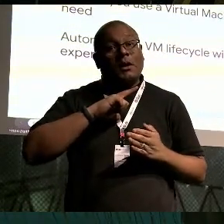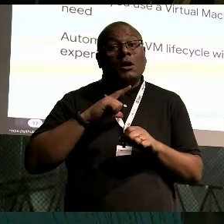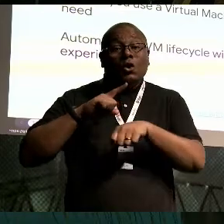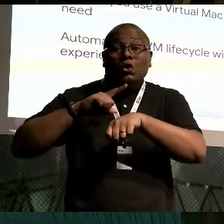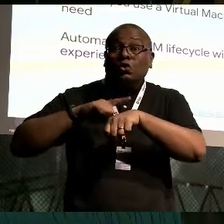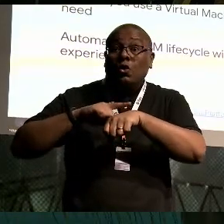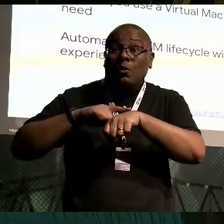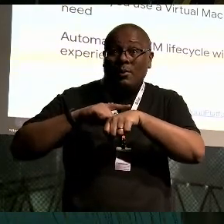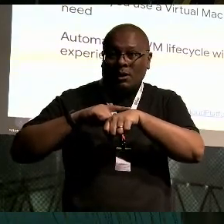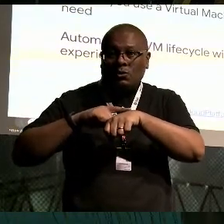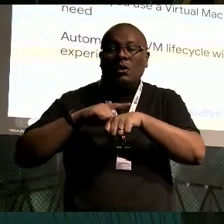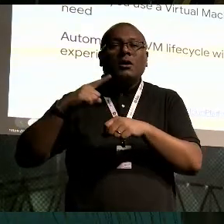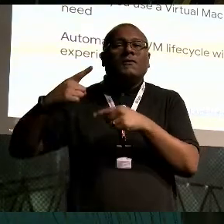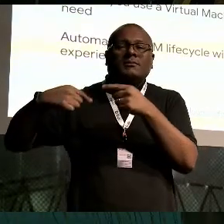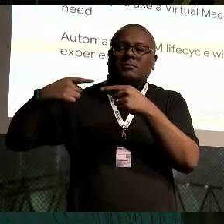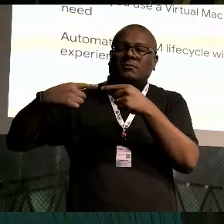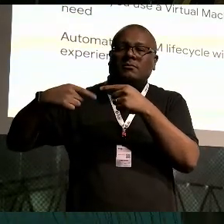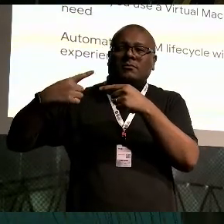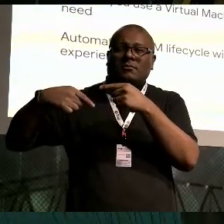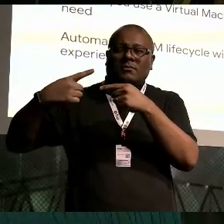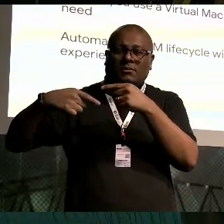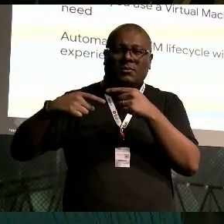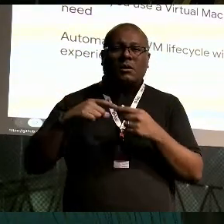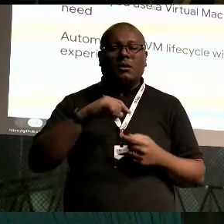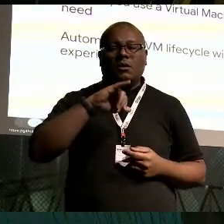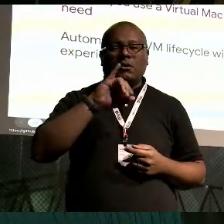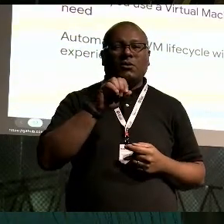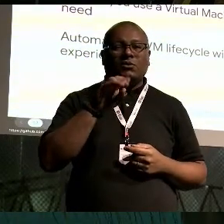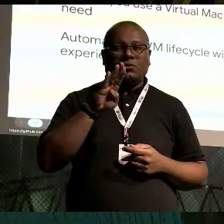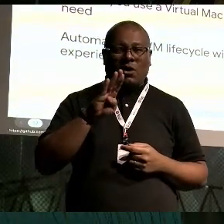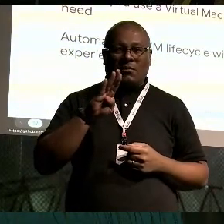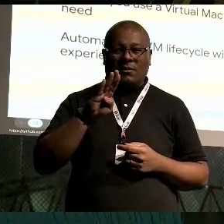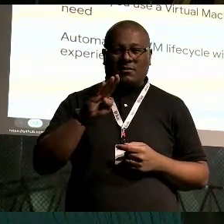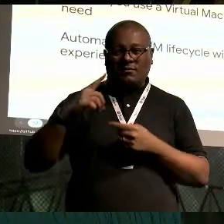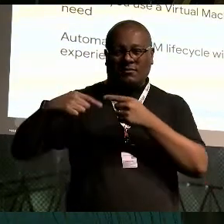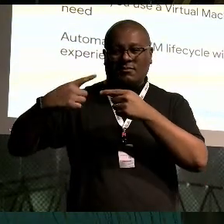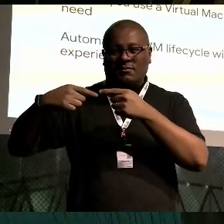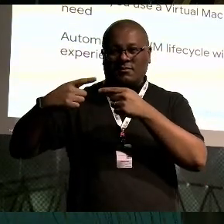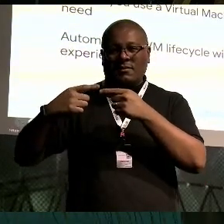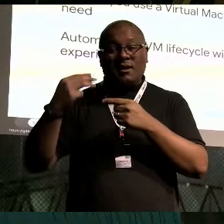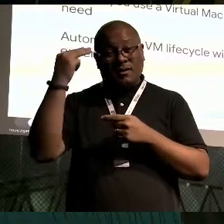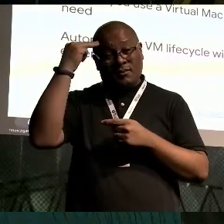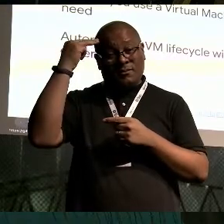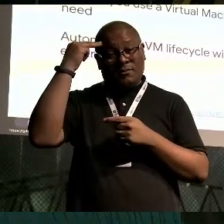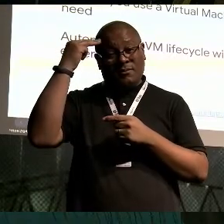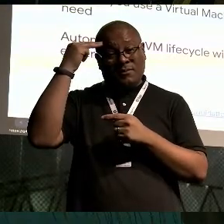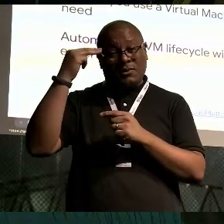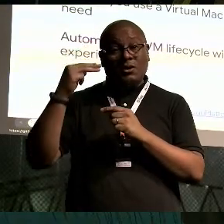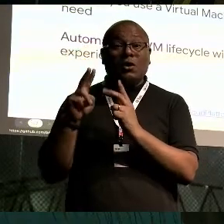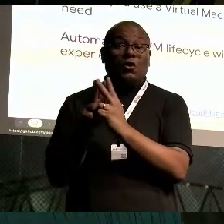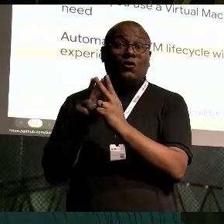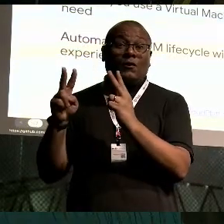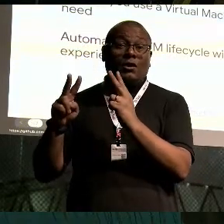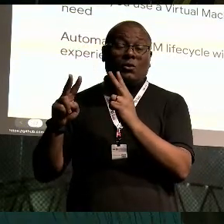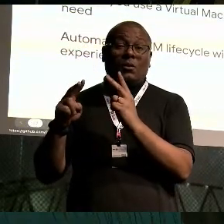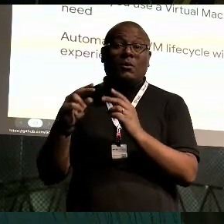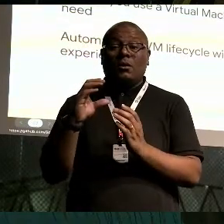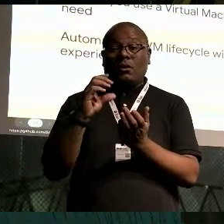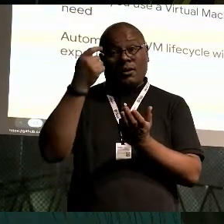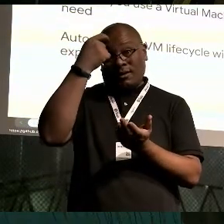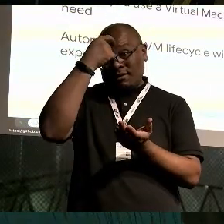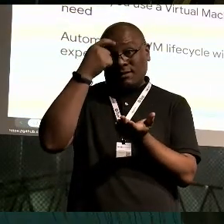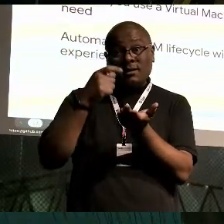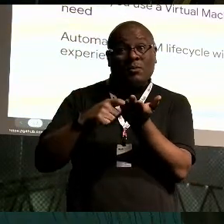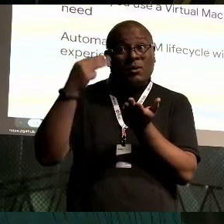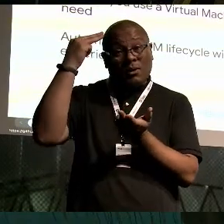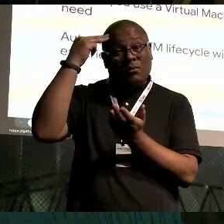if you need to run a long-running kind of job, you probably want to use a machine, a virtual machine, with the CPU and the memory that